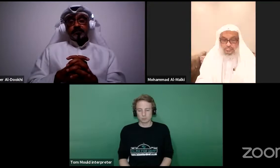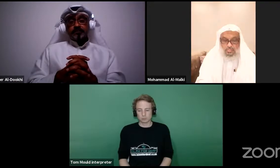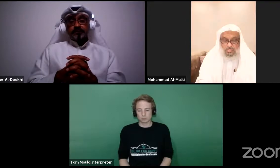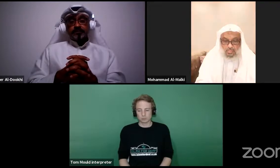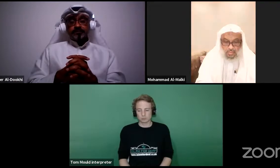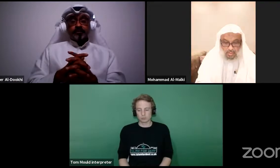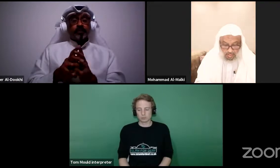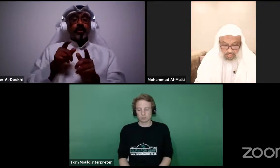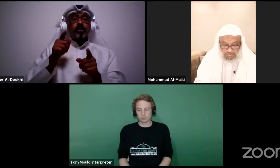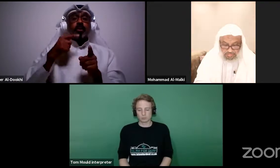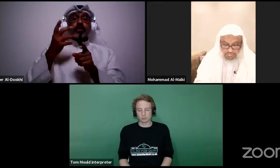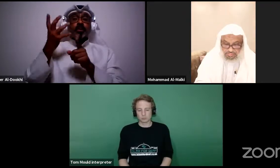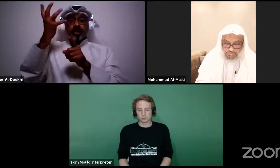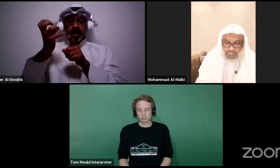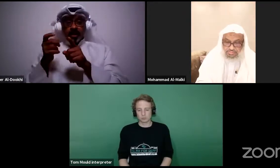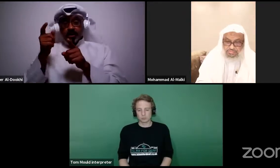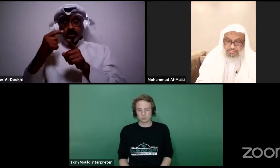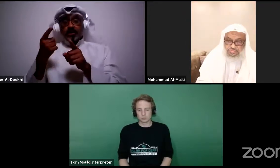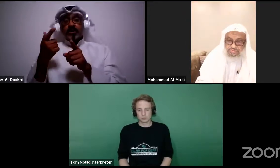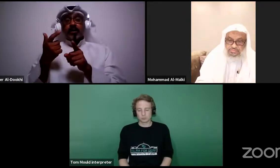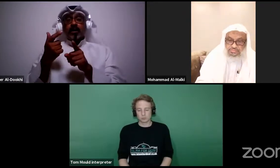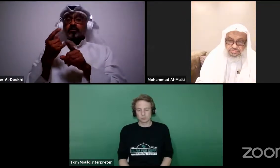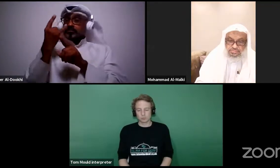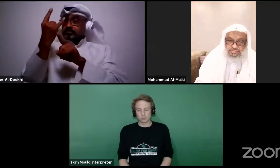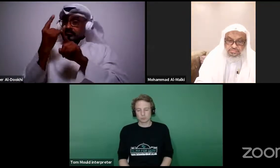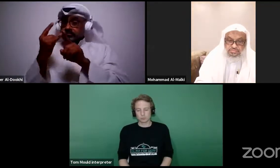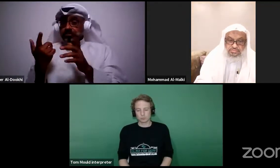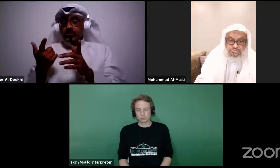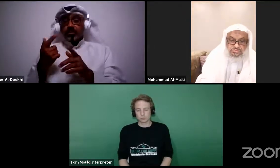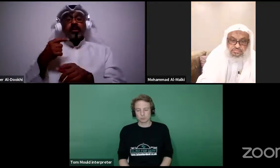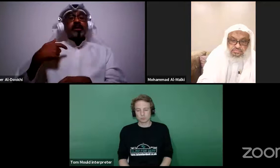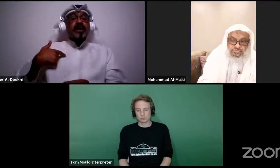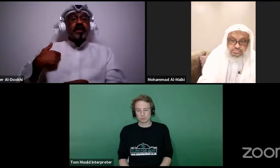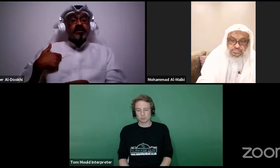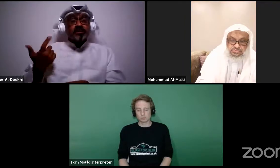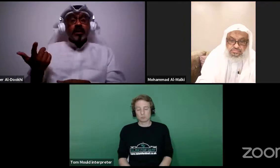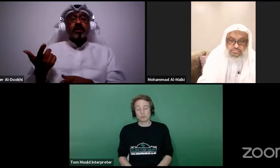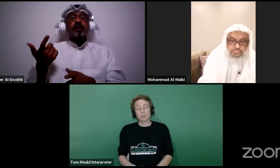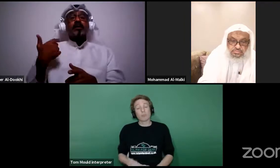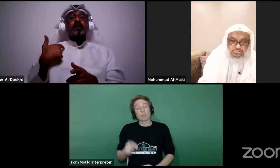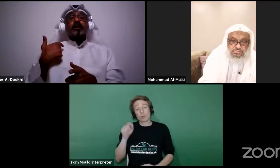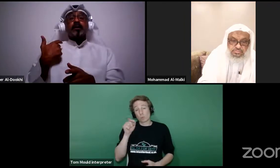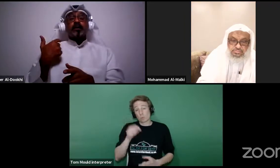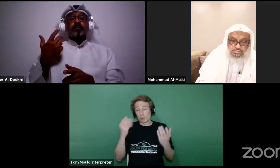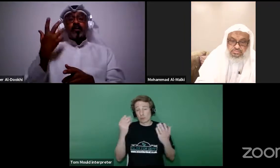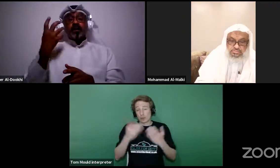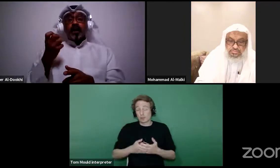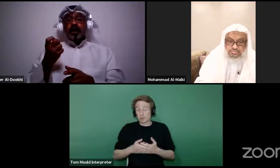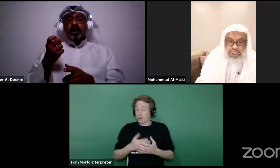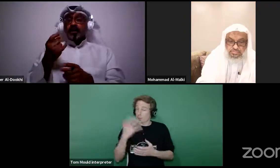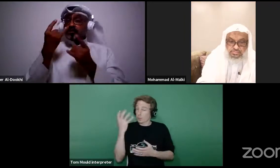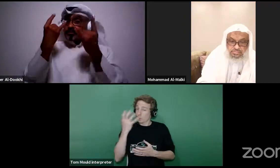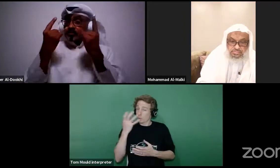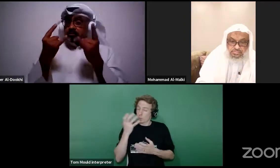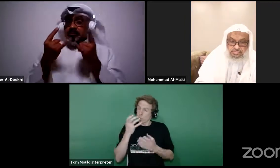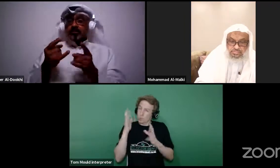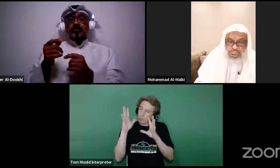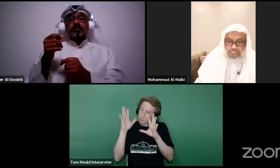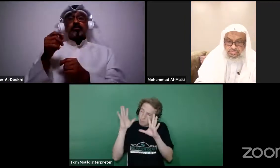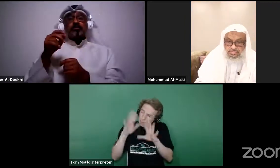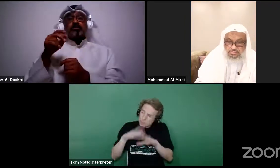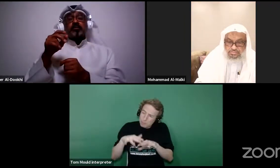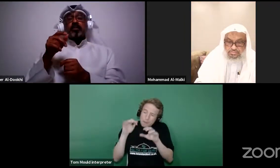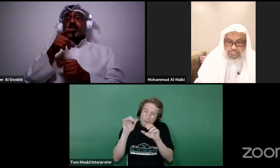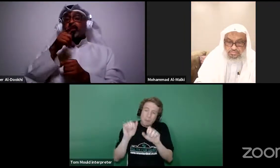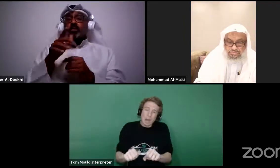And this night is a blessed night, and it's been named and called a blessed night by Allah subhanahu wa ta'ala, where he